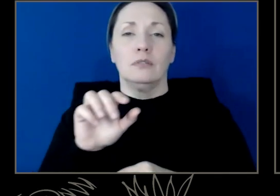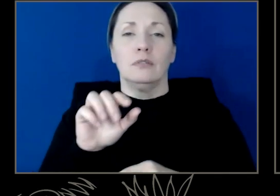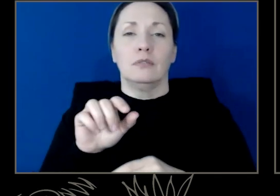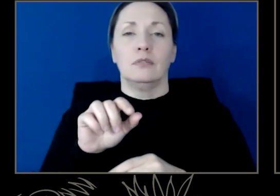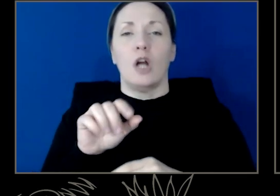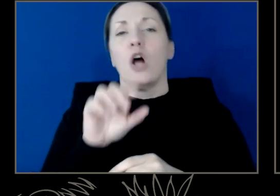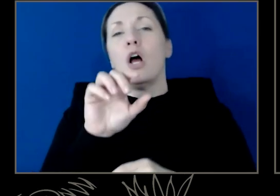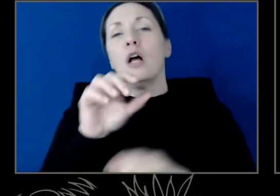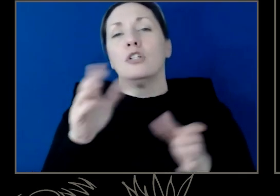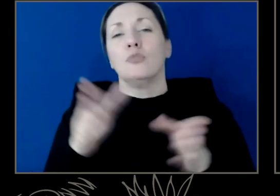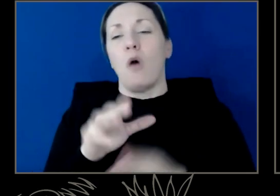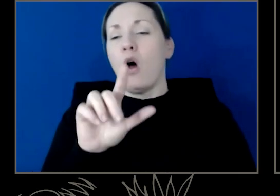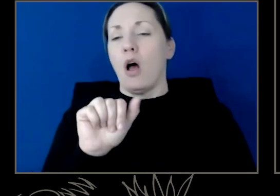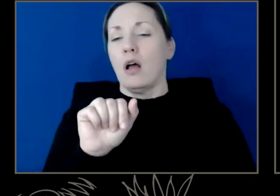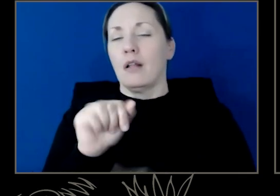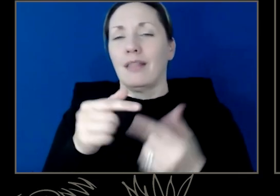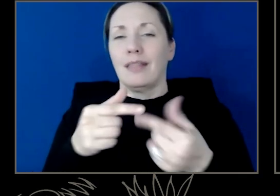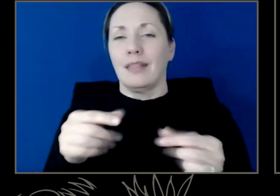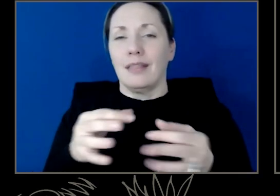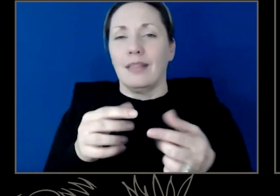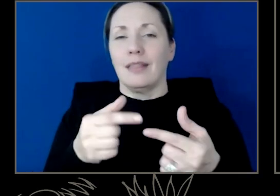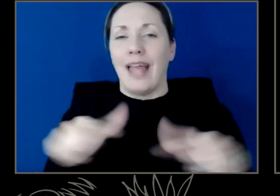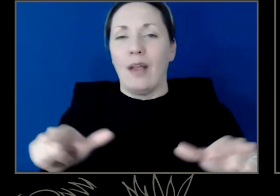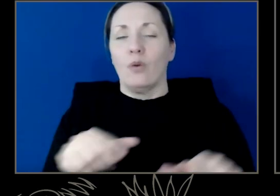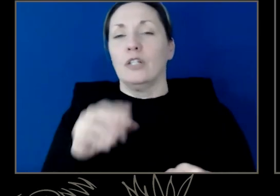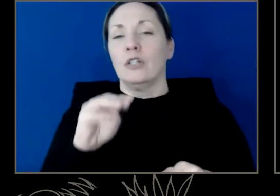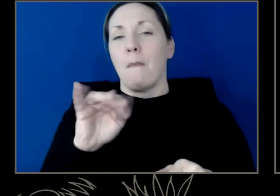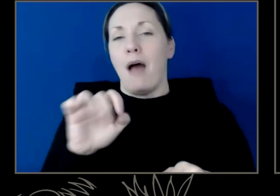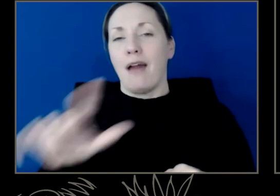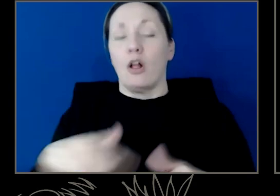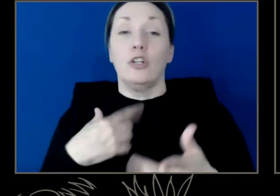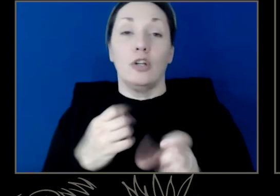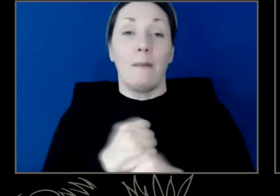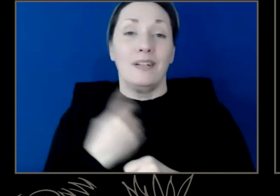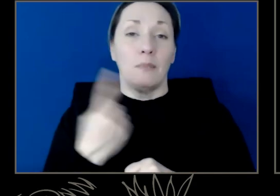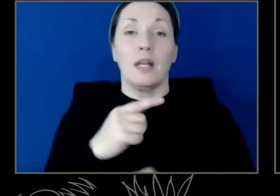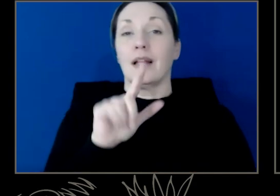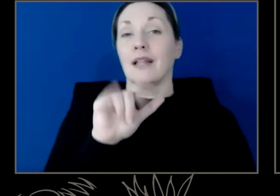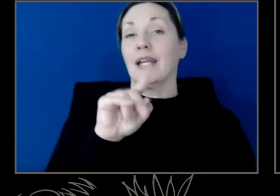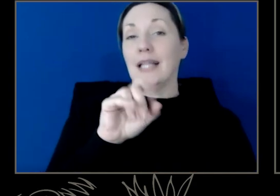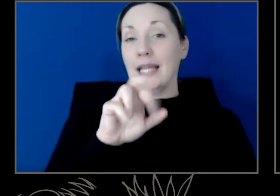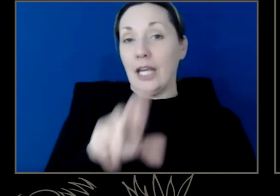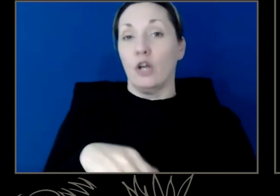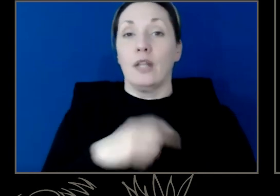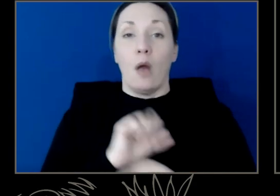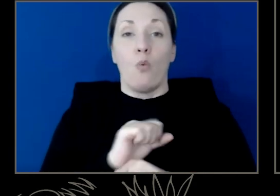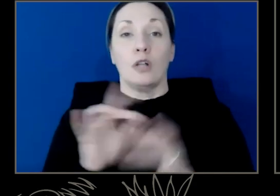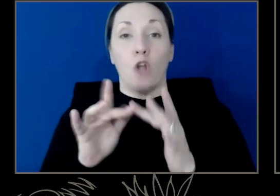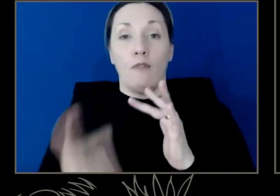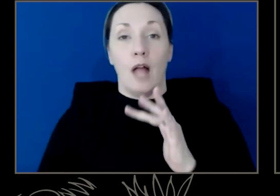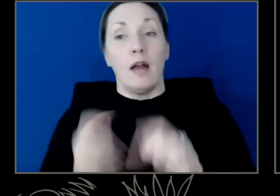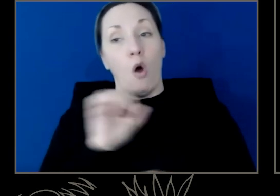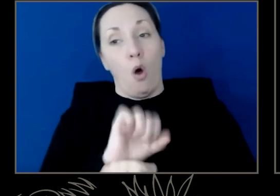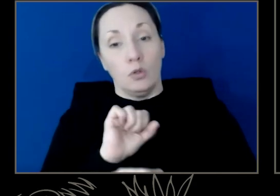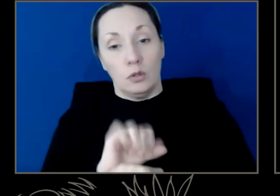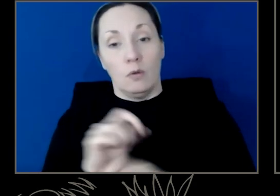could theoretically build an app like Linear that works offline with semantic search also working